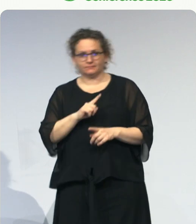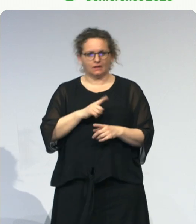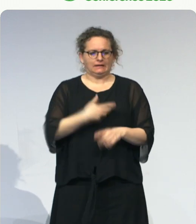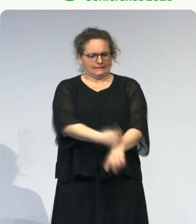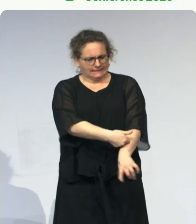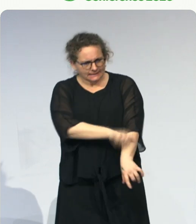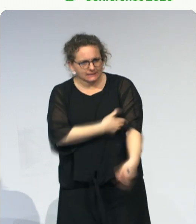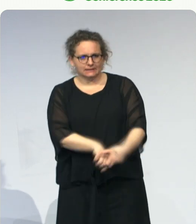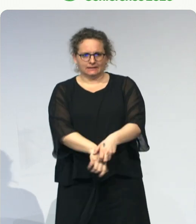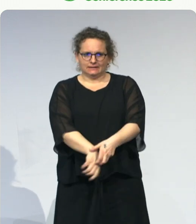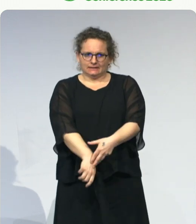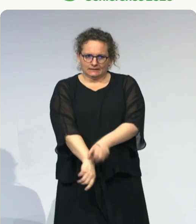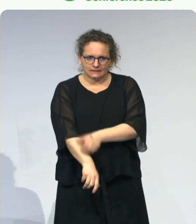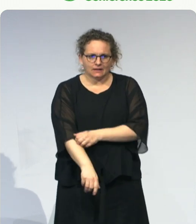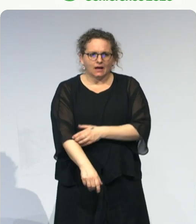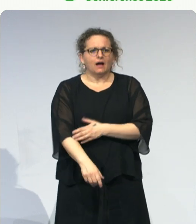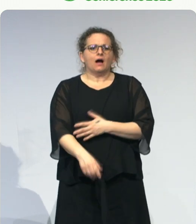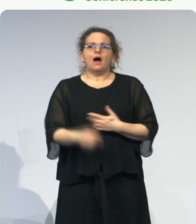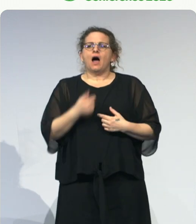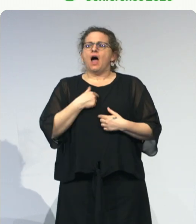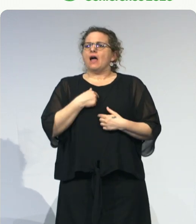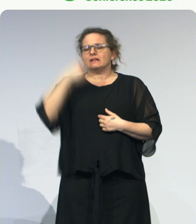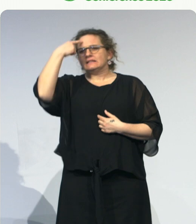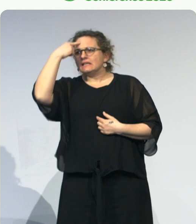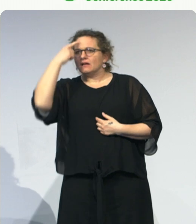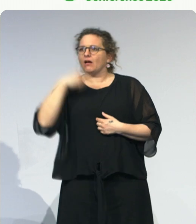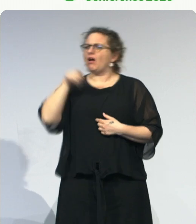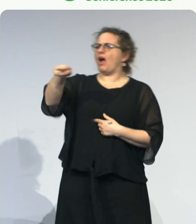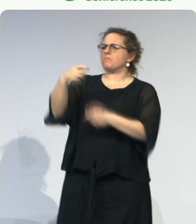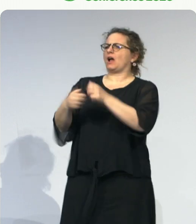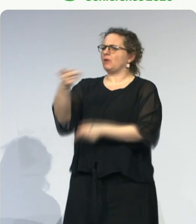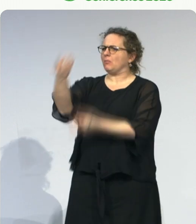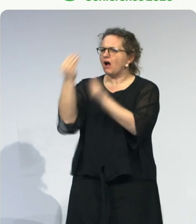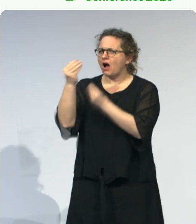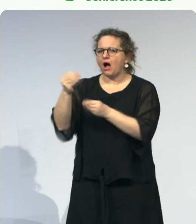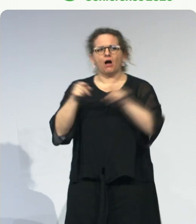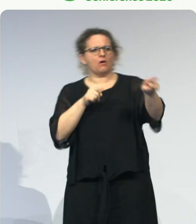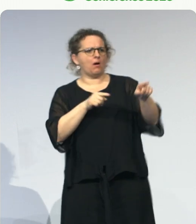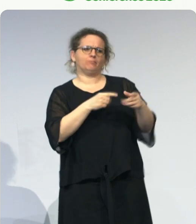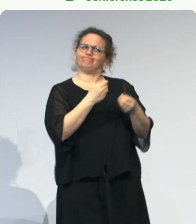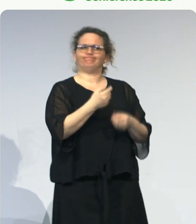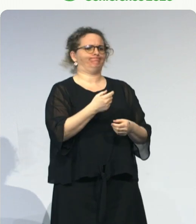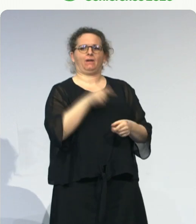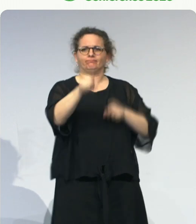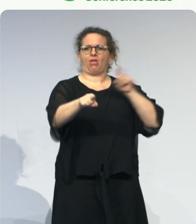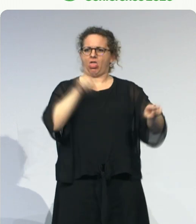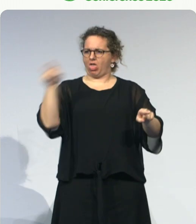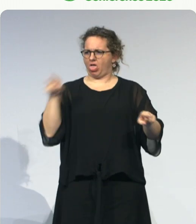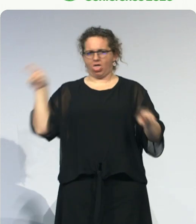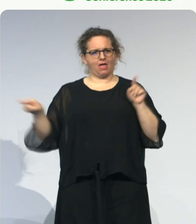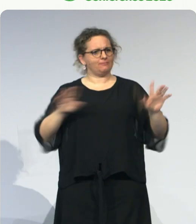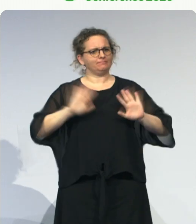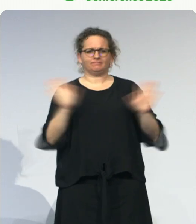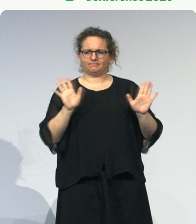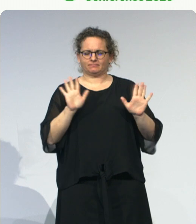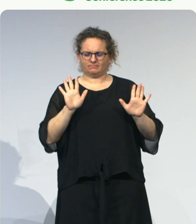point fingers or apportion blame to others, but to admit our failures by taking swift action. And we